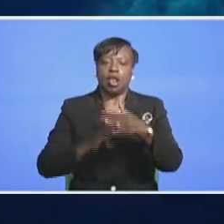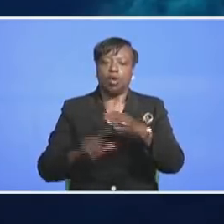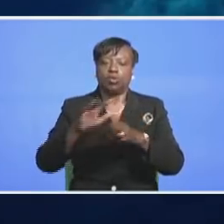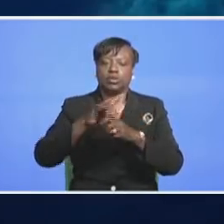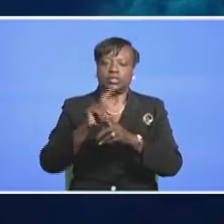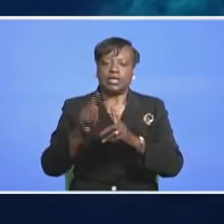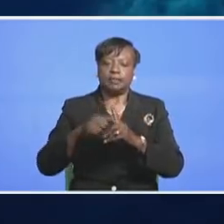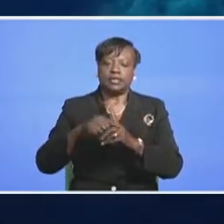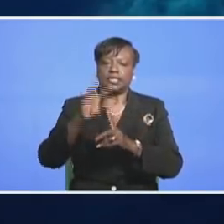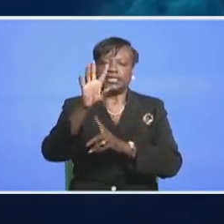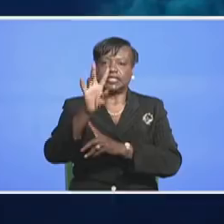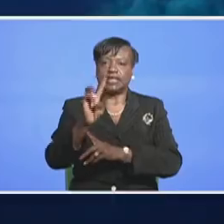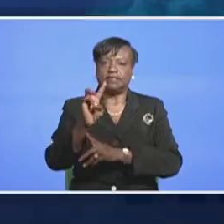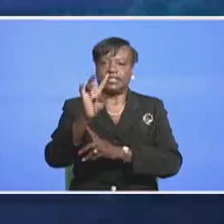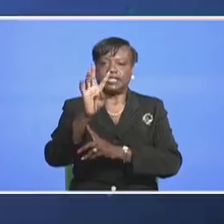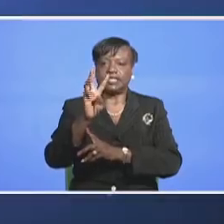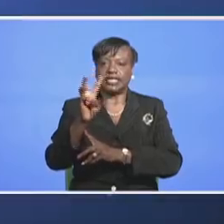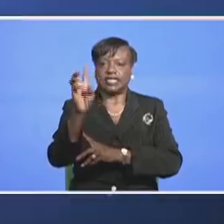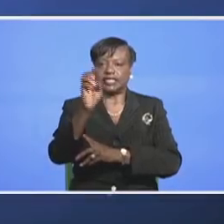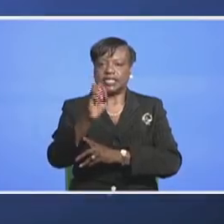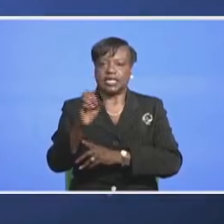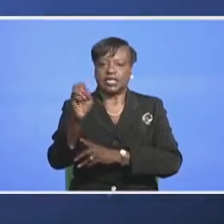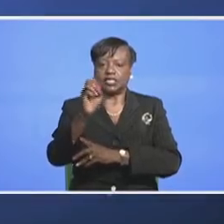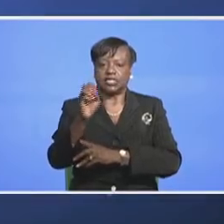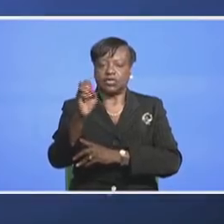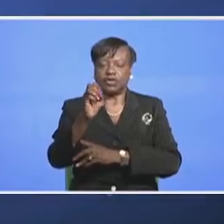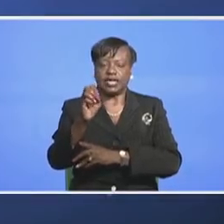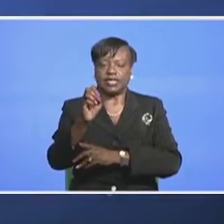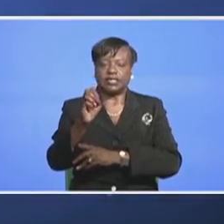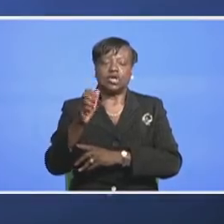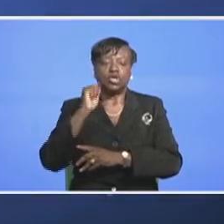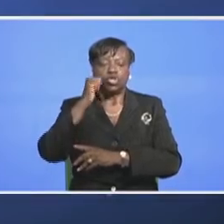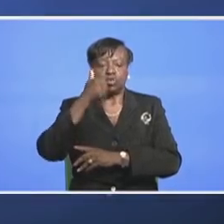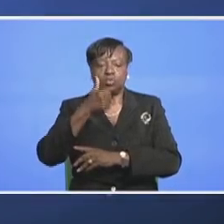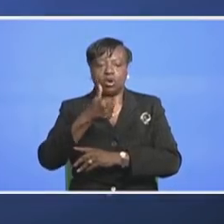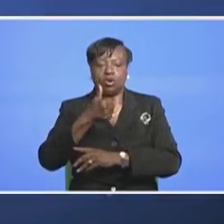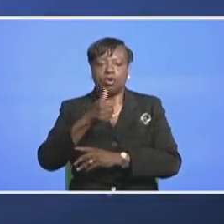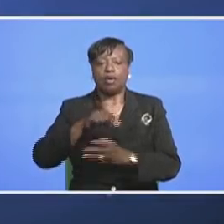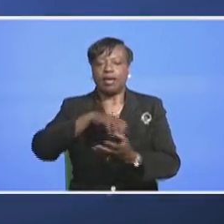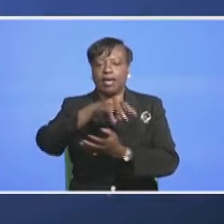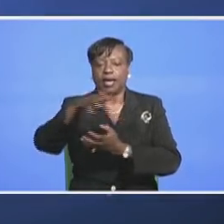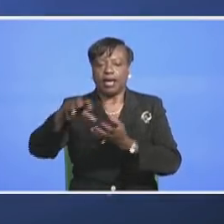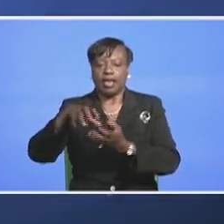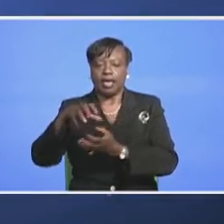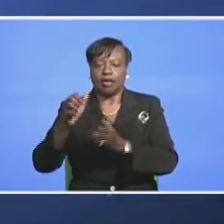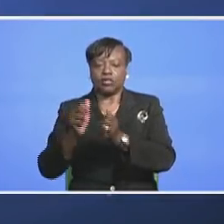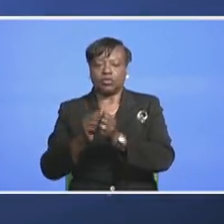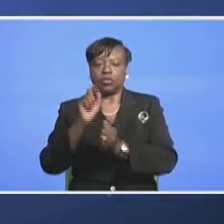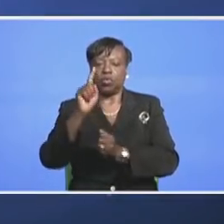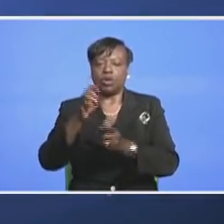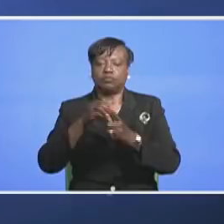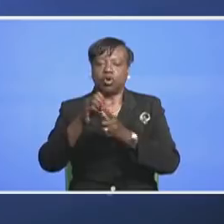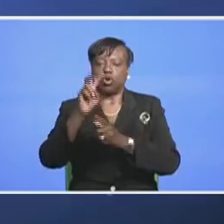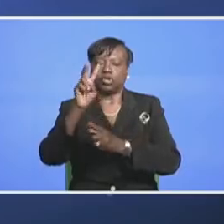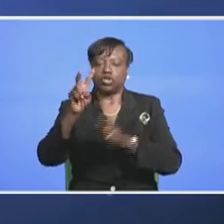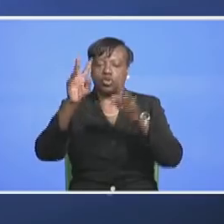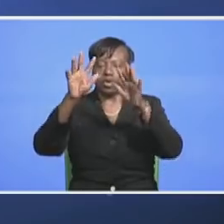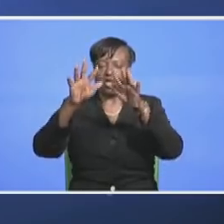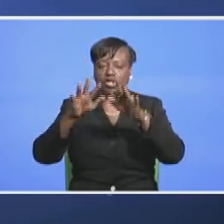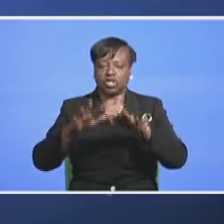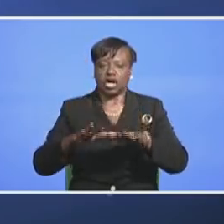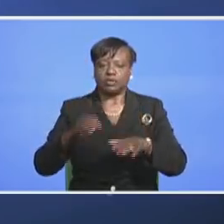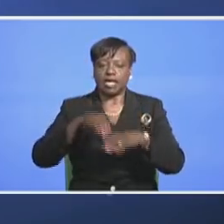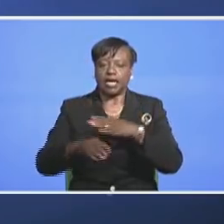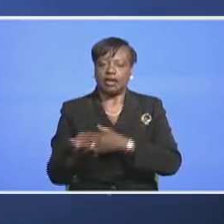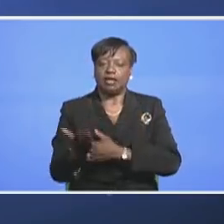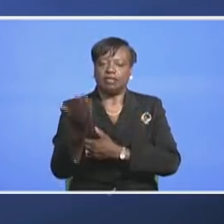to 76 degrees. And then tomorrow, look like wearable cloudiness will be the nature of our forecast with some isolated morning showers,